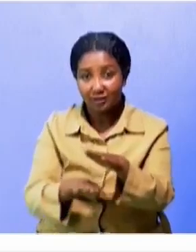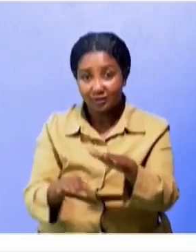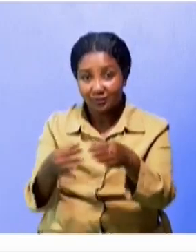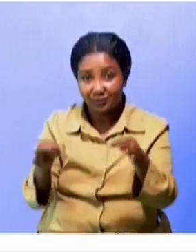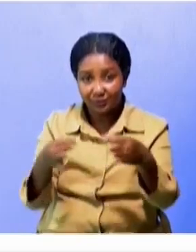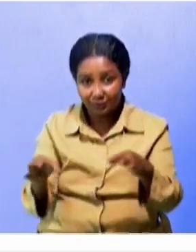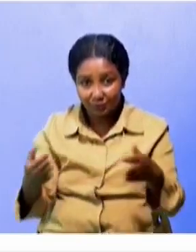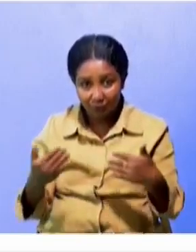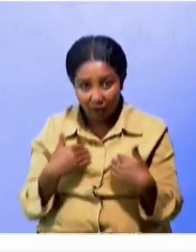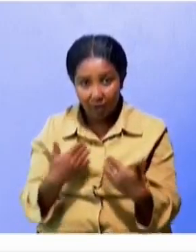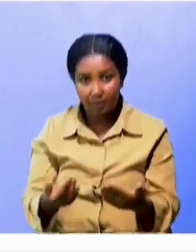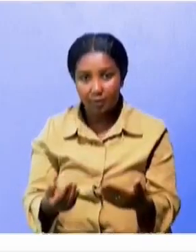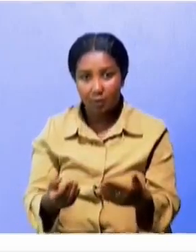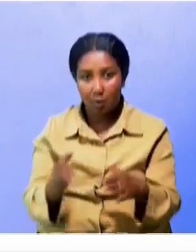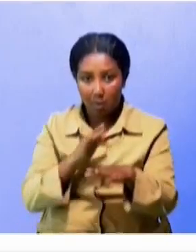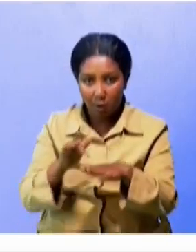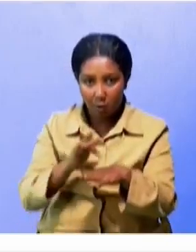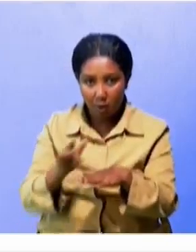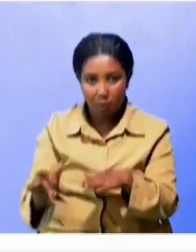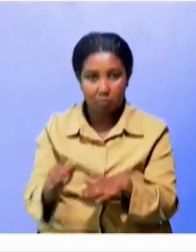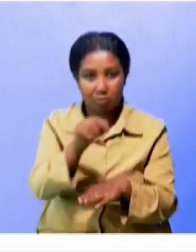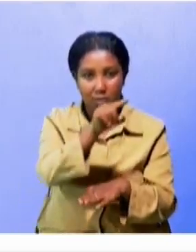or in the spaces,